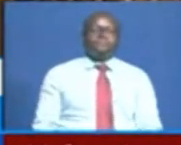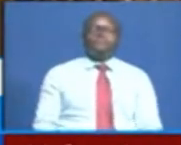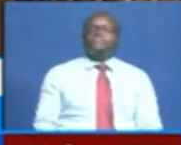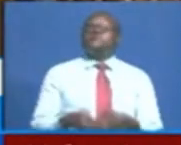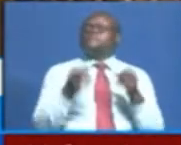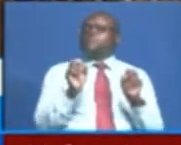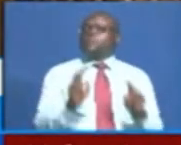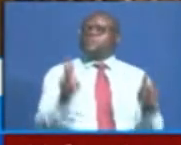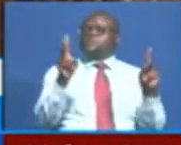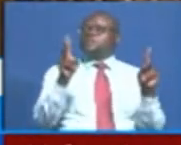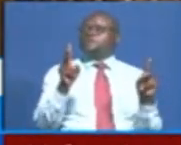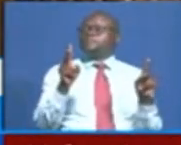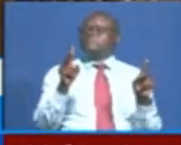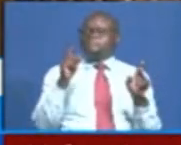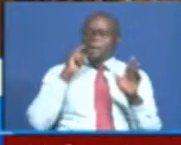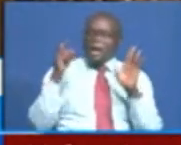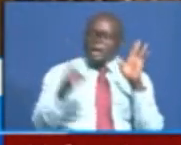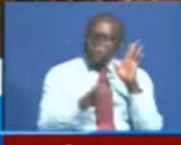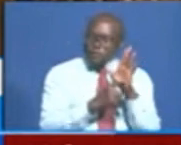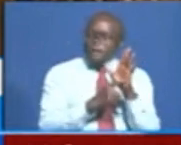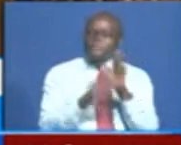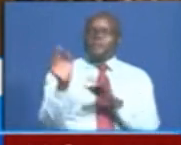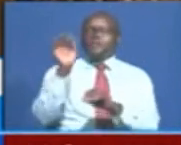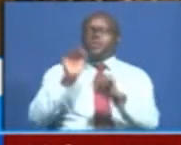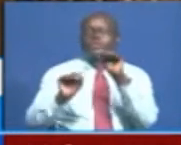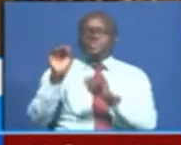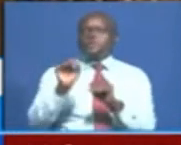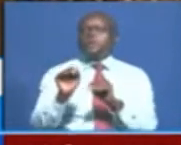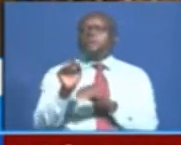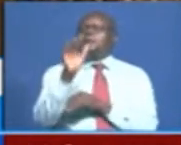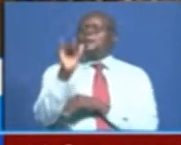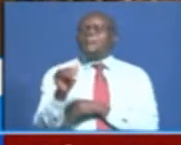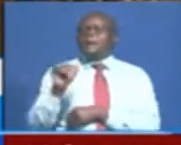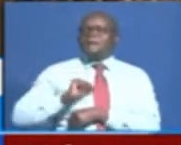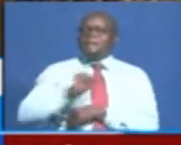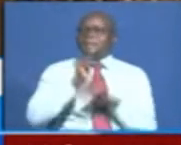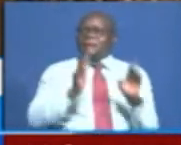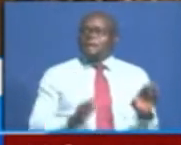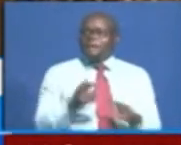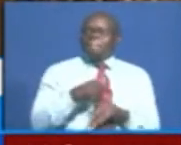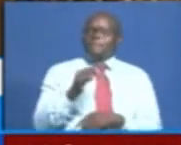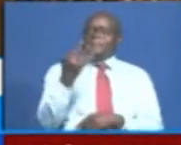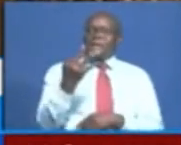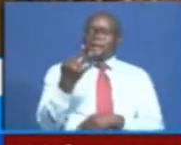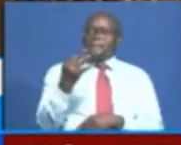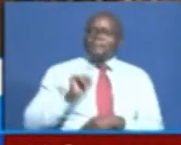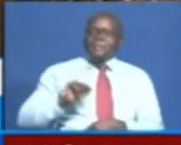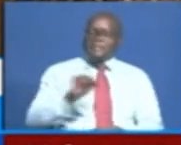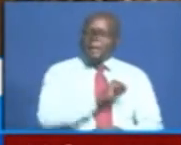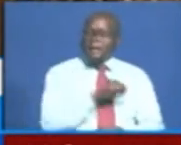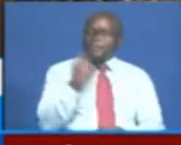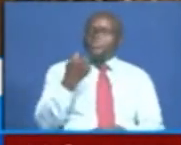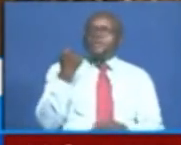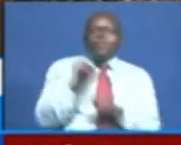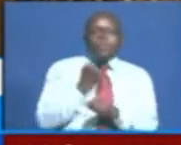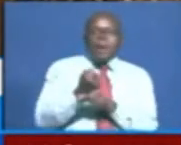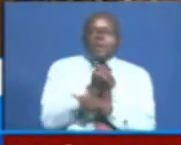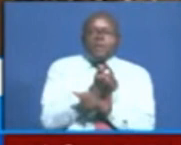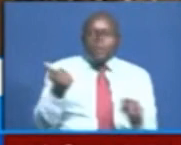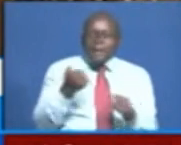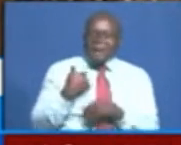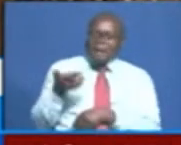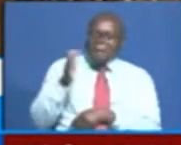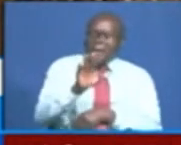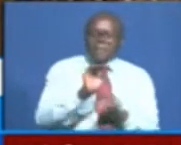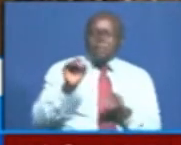opportunity to acknowledge the contributions of senators from the 3rd Senate who did not return, including the 8